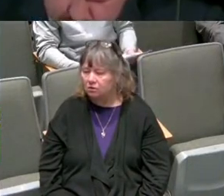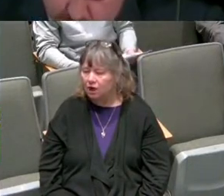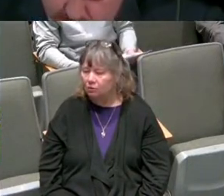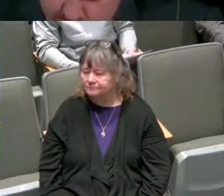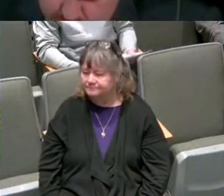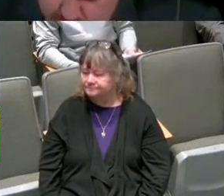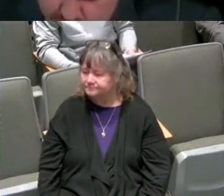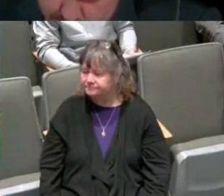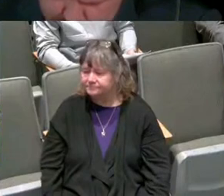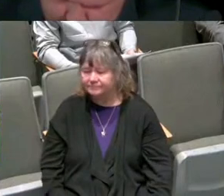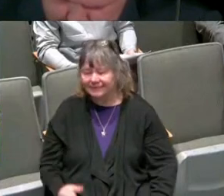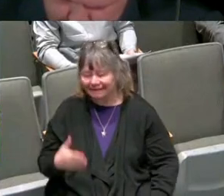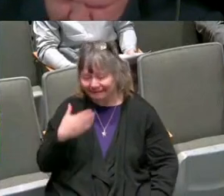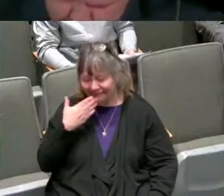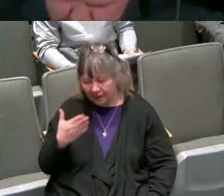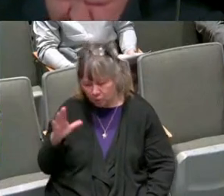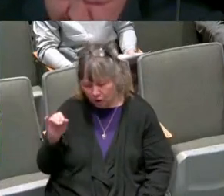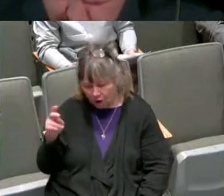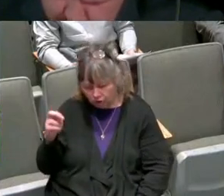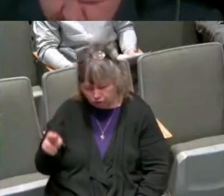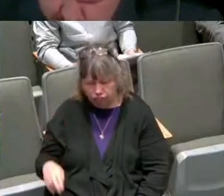thank you Connor